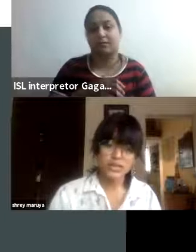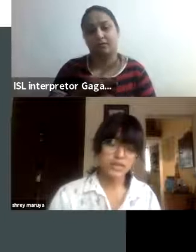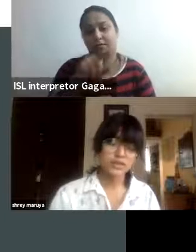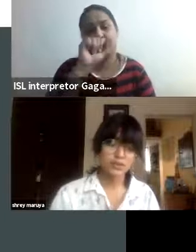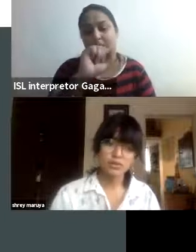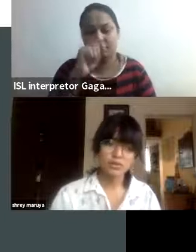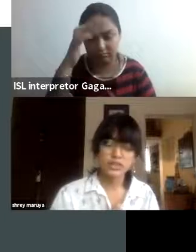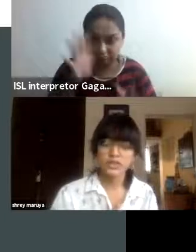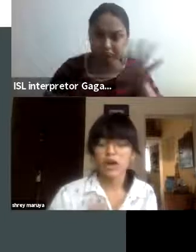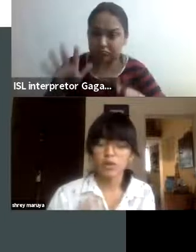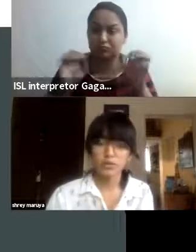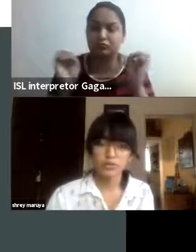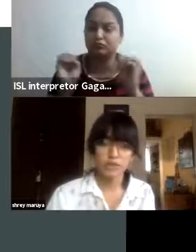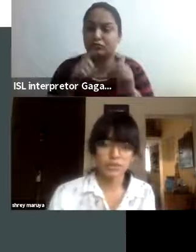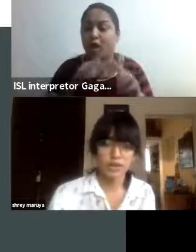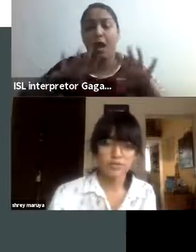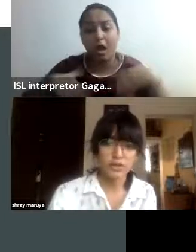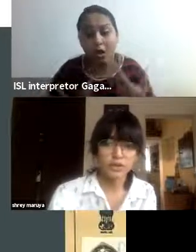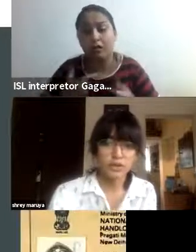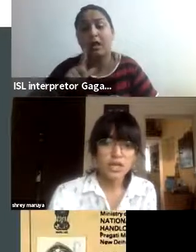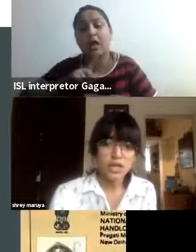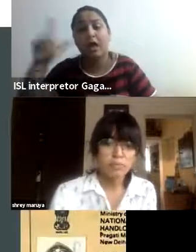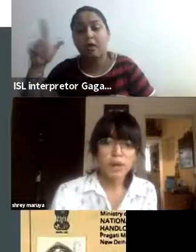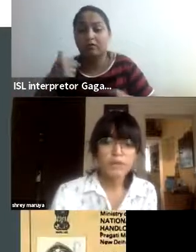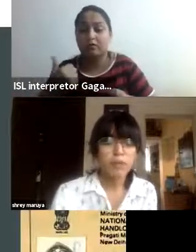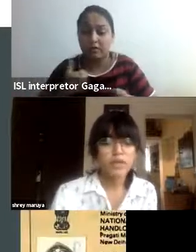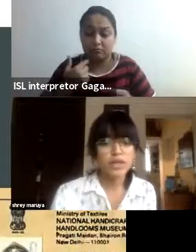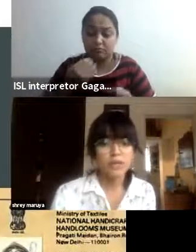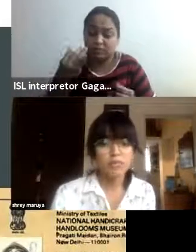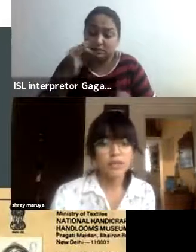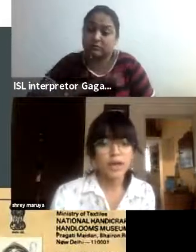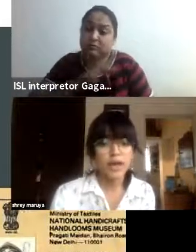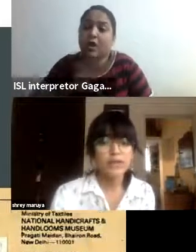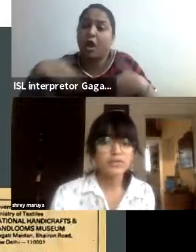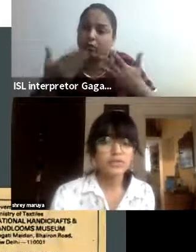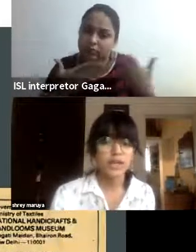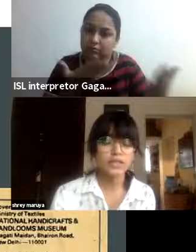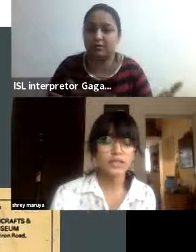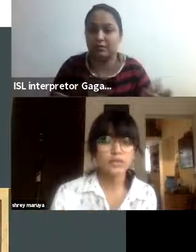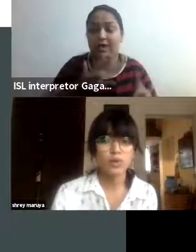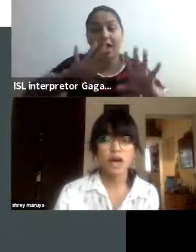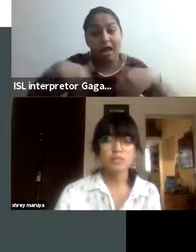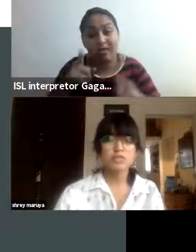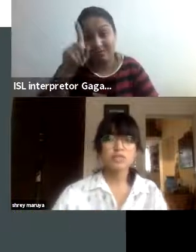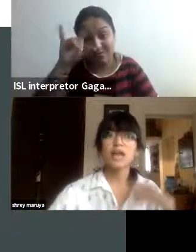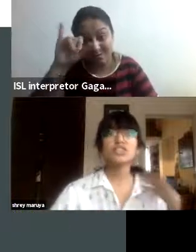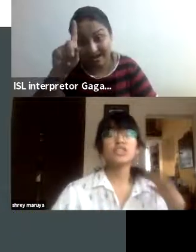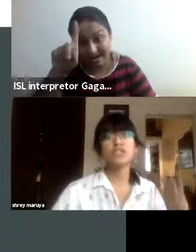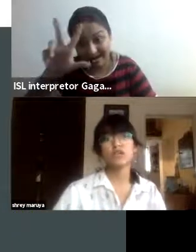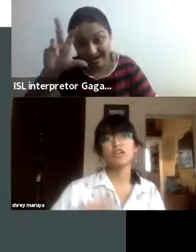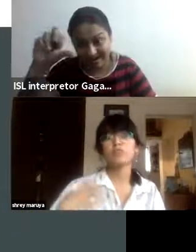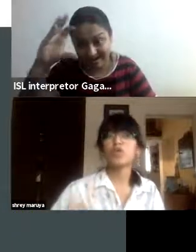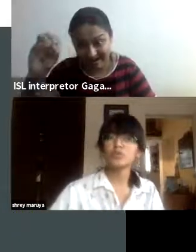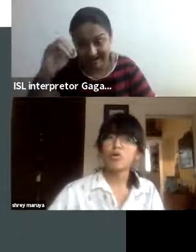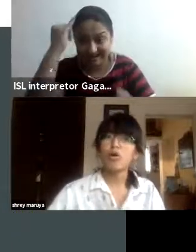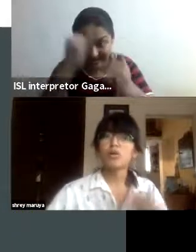not decided, this is how I'm going to make my livelihood. But by the end of the 90s, what happens is, as she's